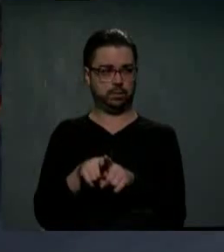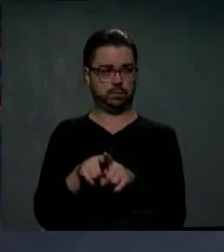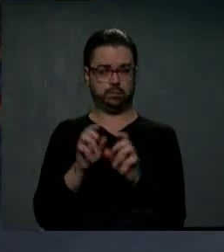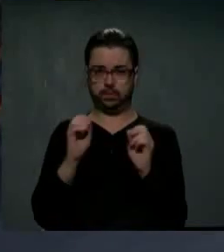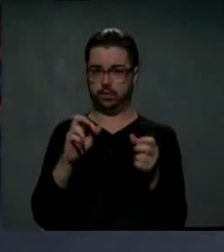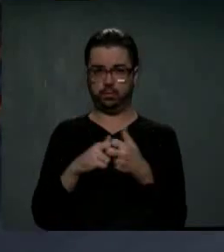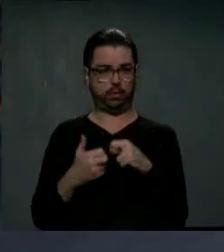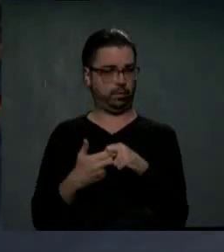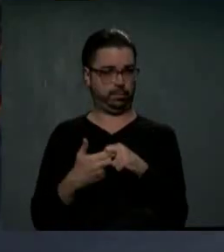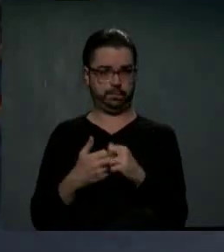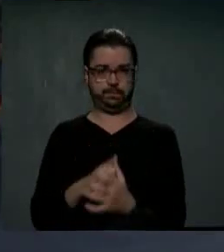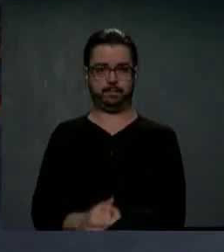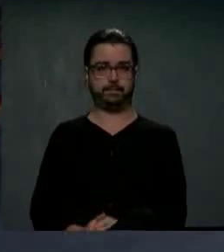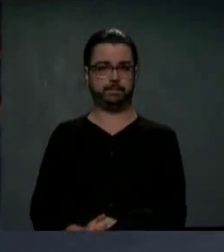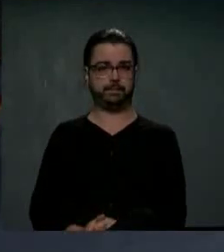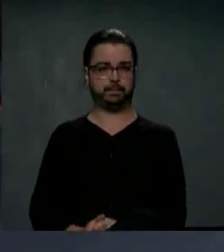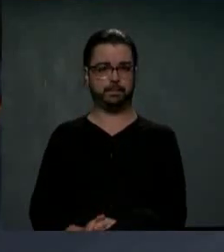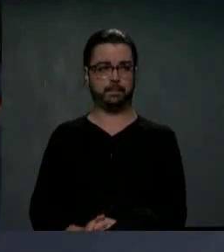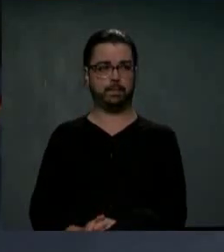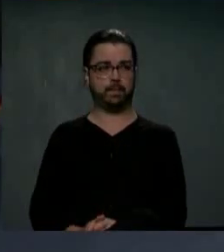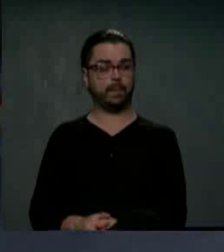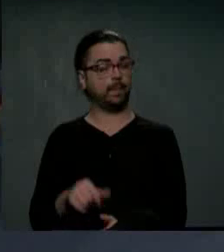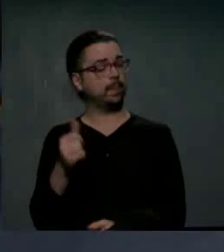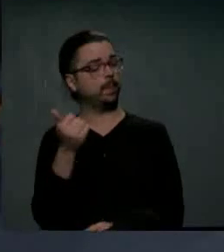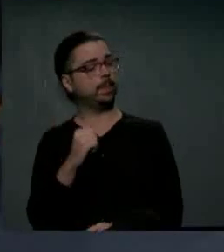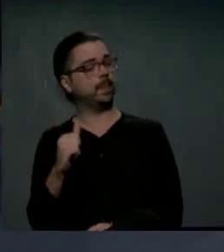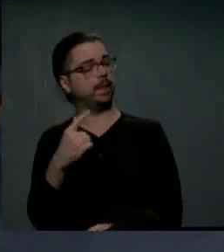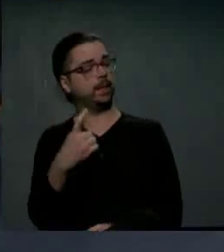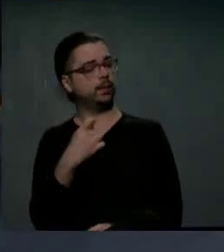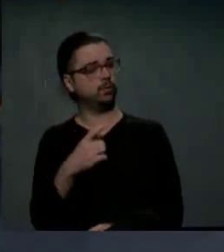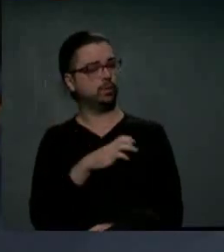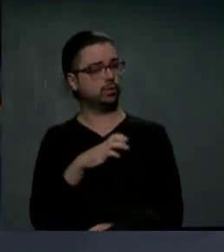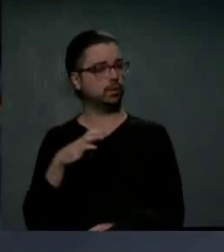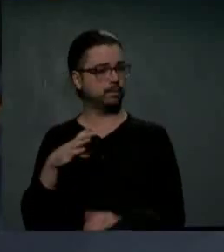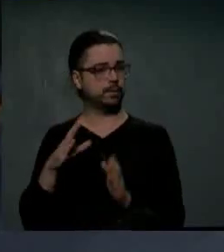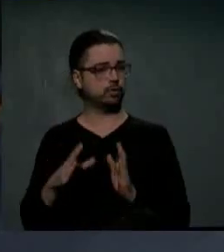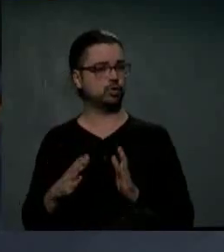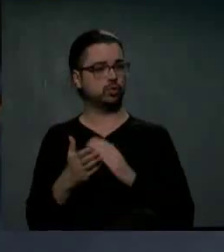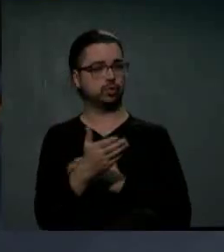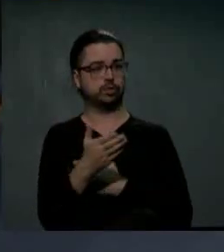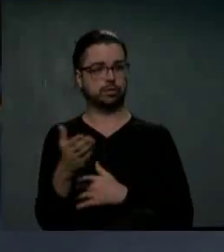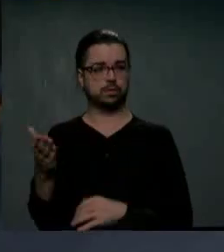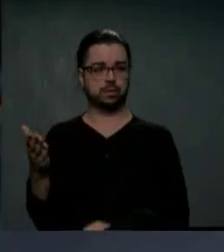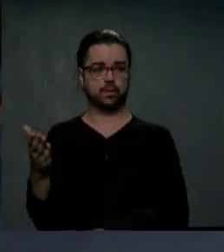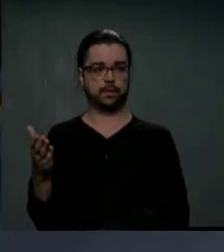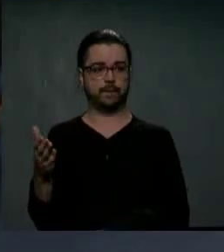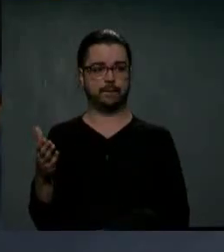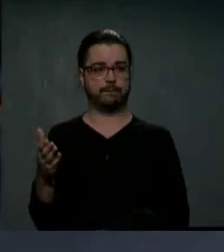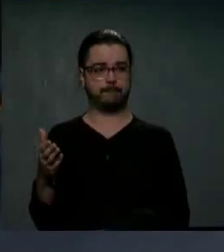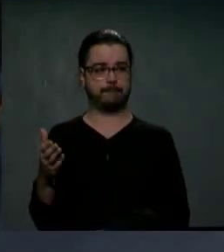No problem. Okay. Any questions, commissioners?